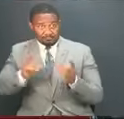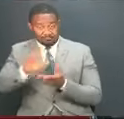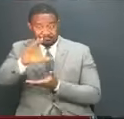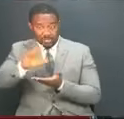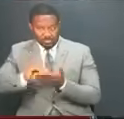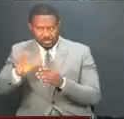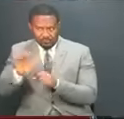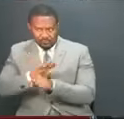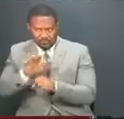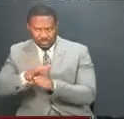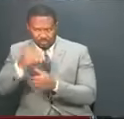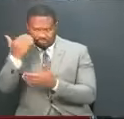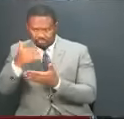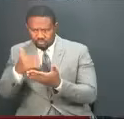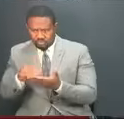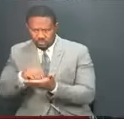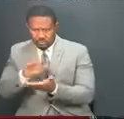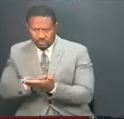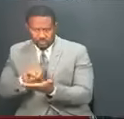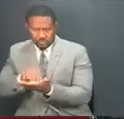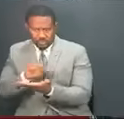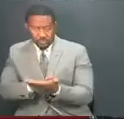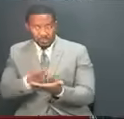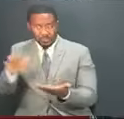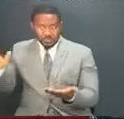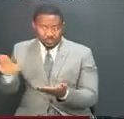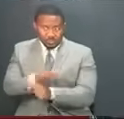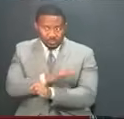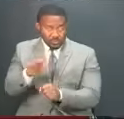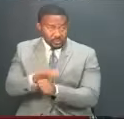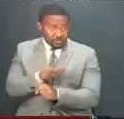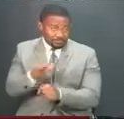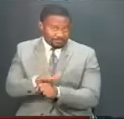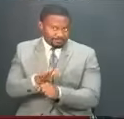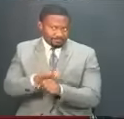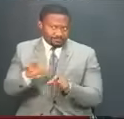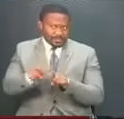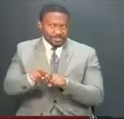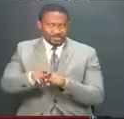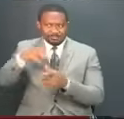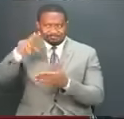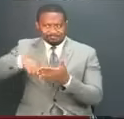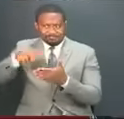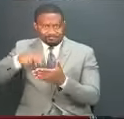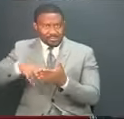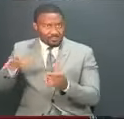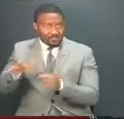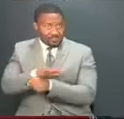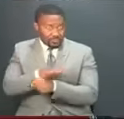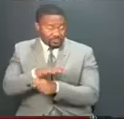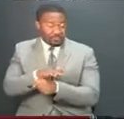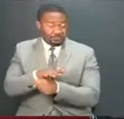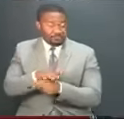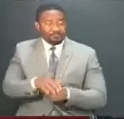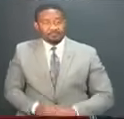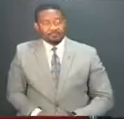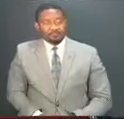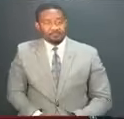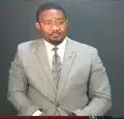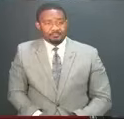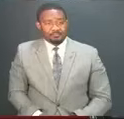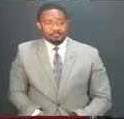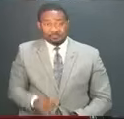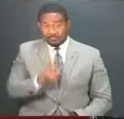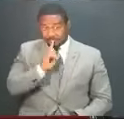to capture the full content of this report as if it was read in its entirety. Mr. Speaker, a lot has been